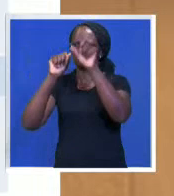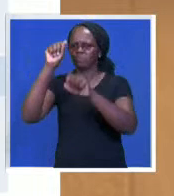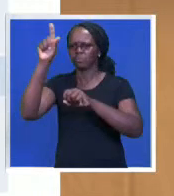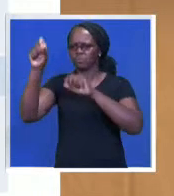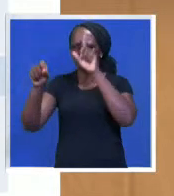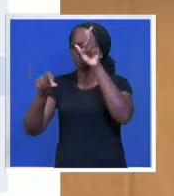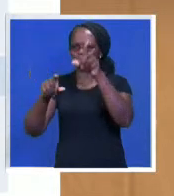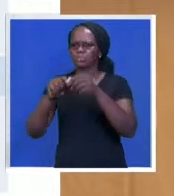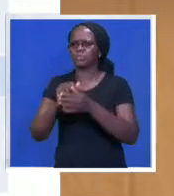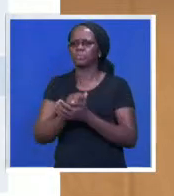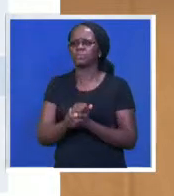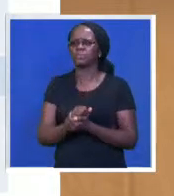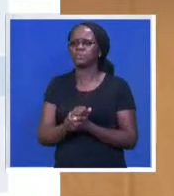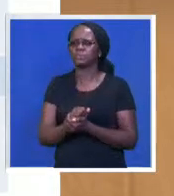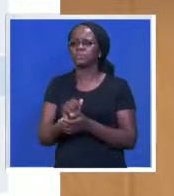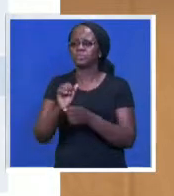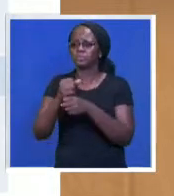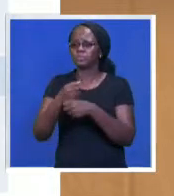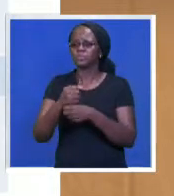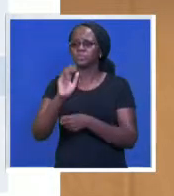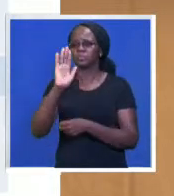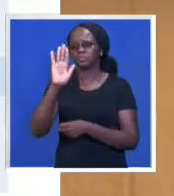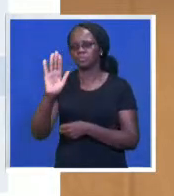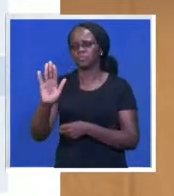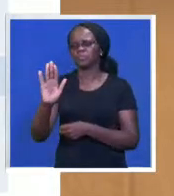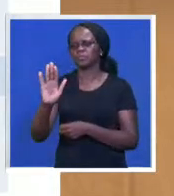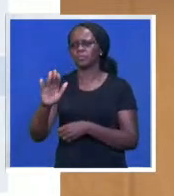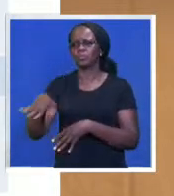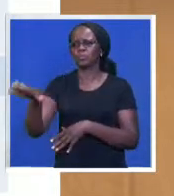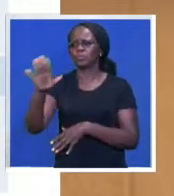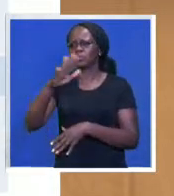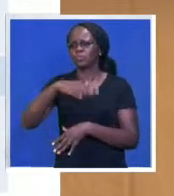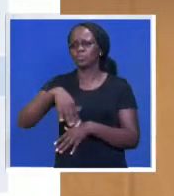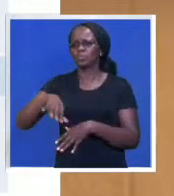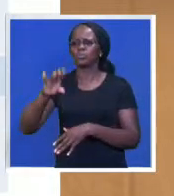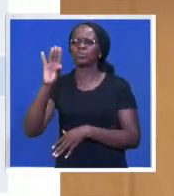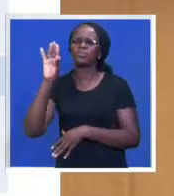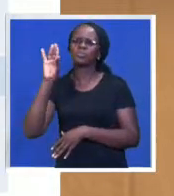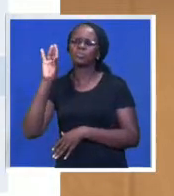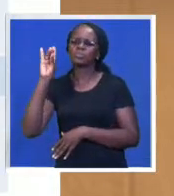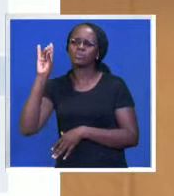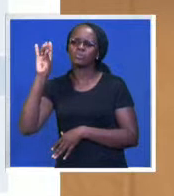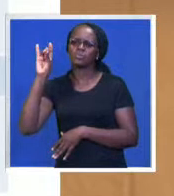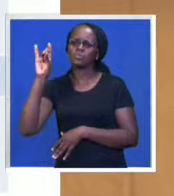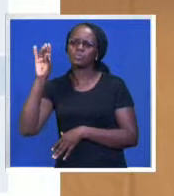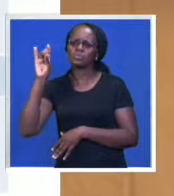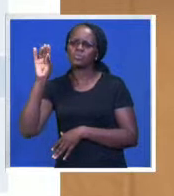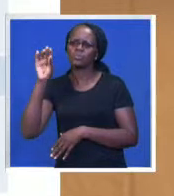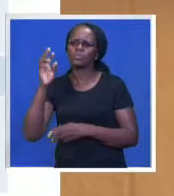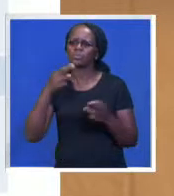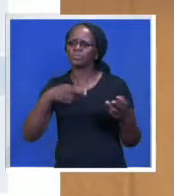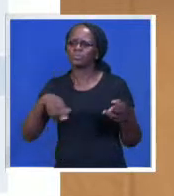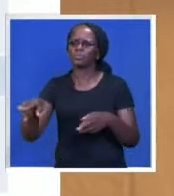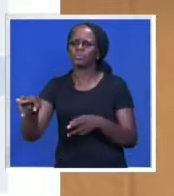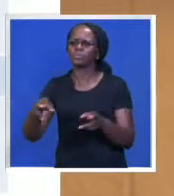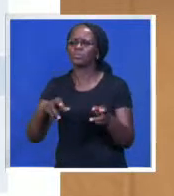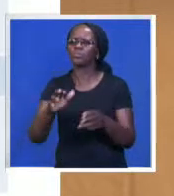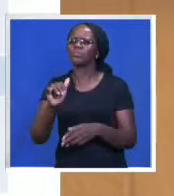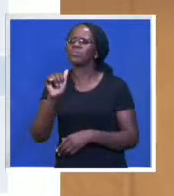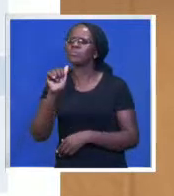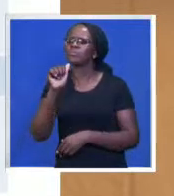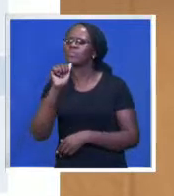day 5, the sea, animals, meaning fish and birds. All of that is